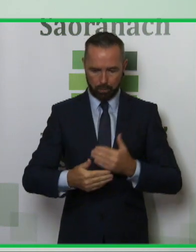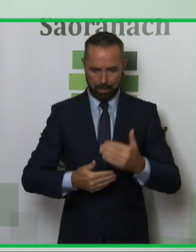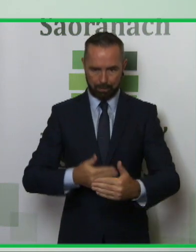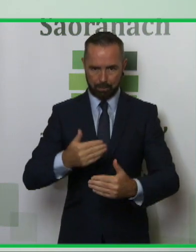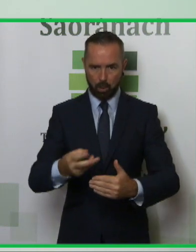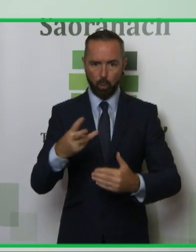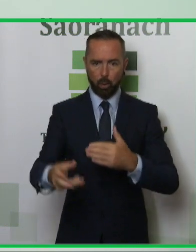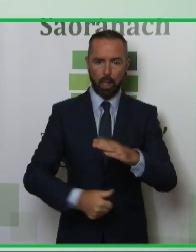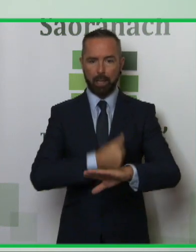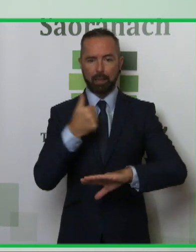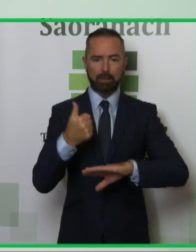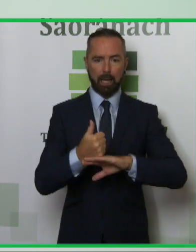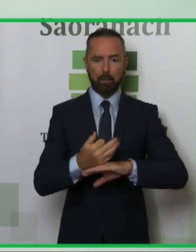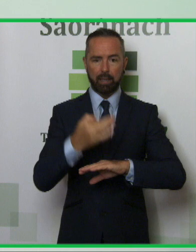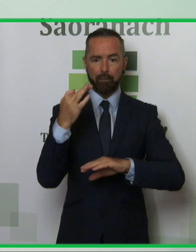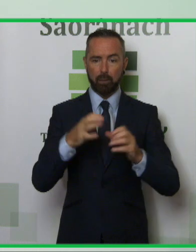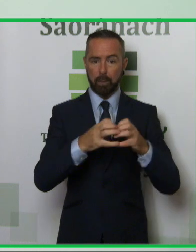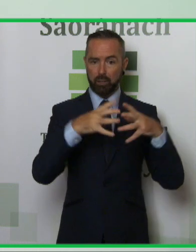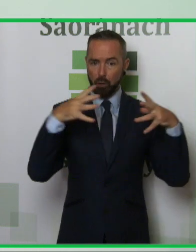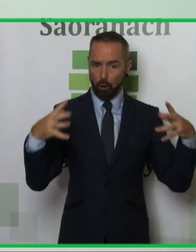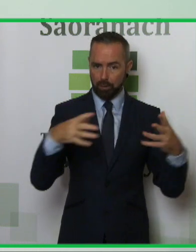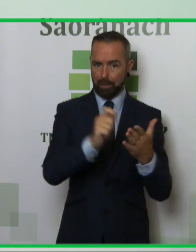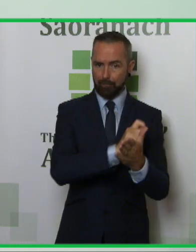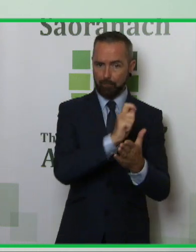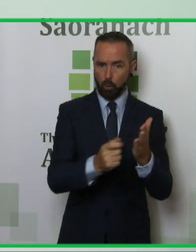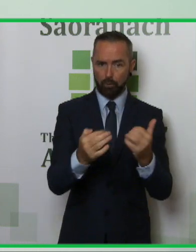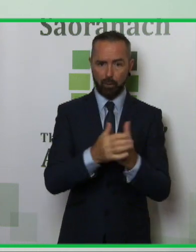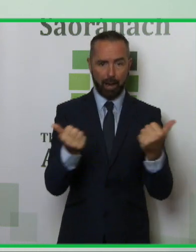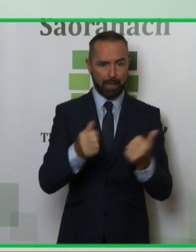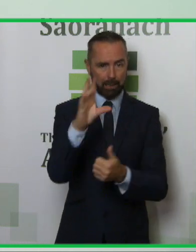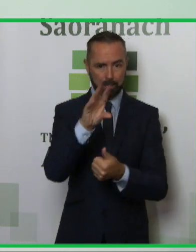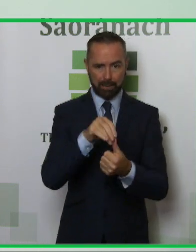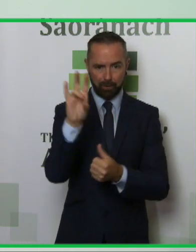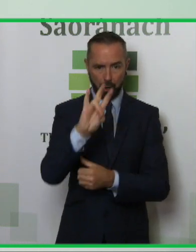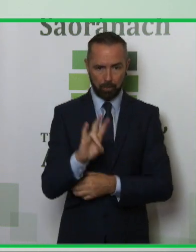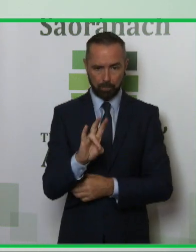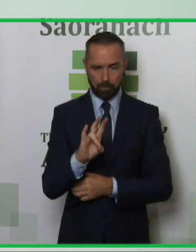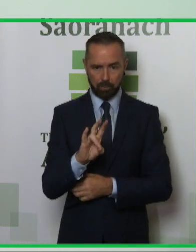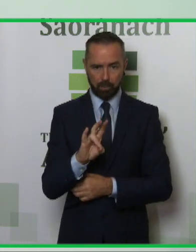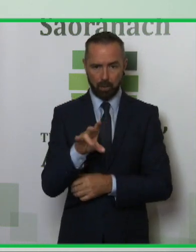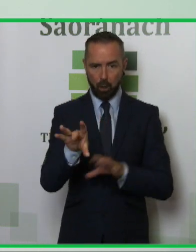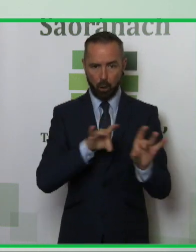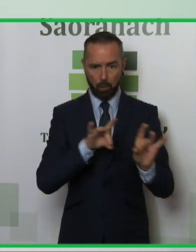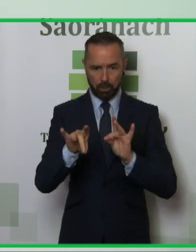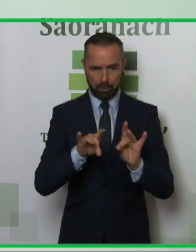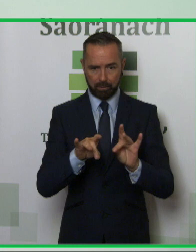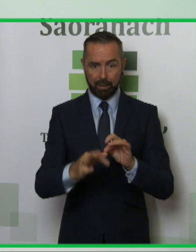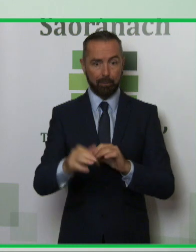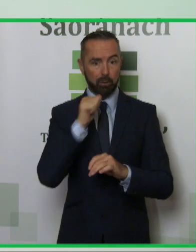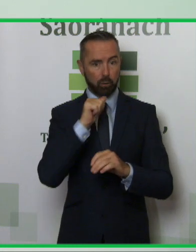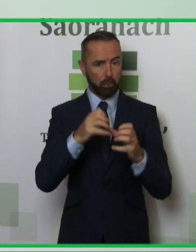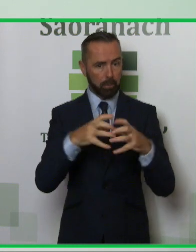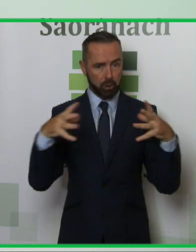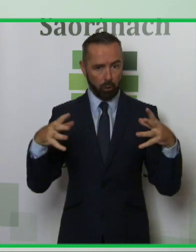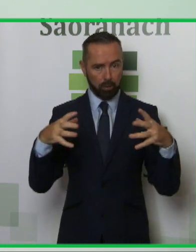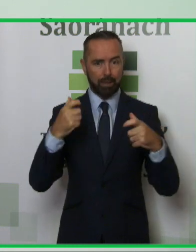establish whether or not there's an overall majority in the room for any one of those particular options. If there's not, we then get into the question of a hybrid